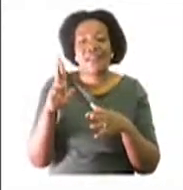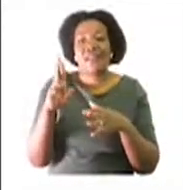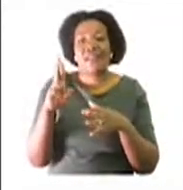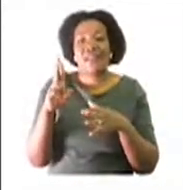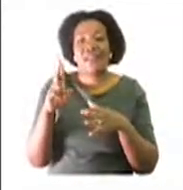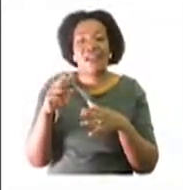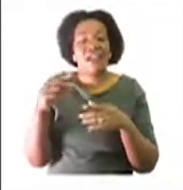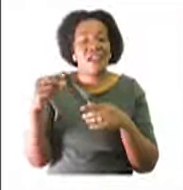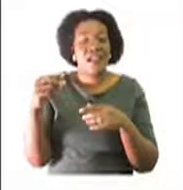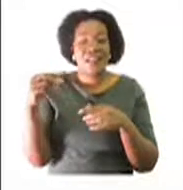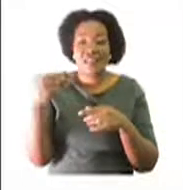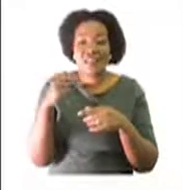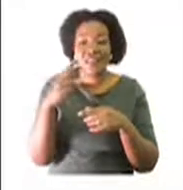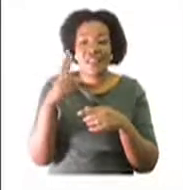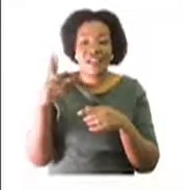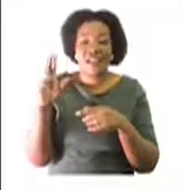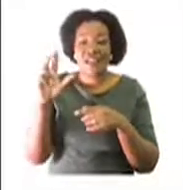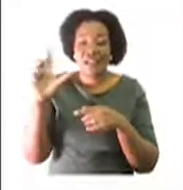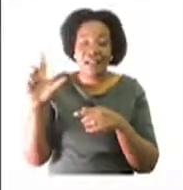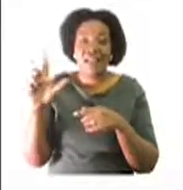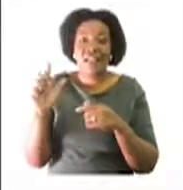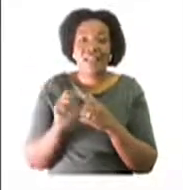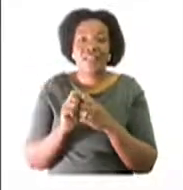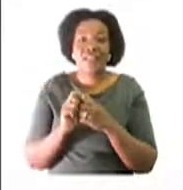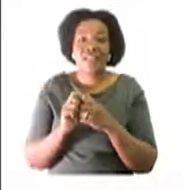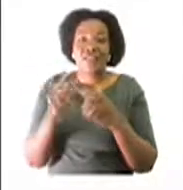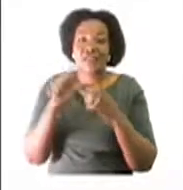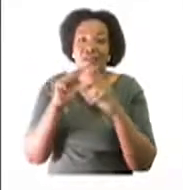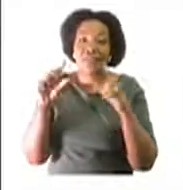gl sound. Let us read the words.